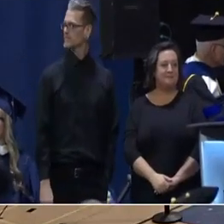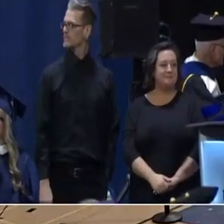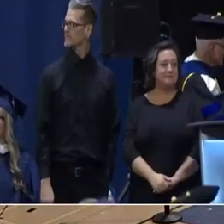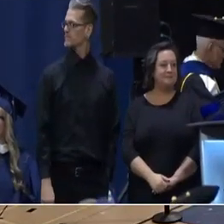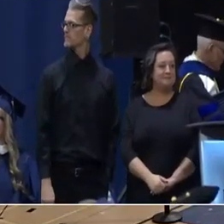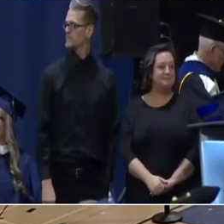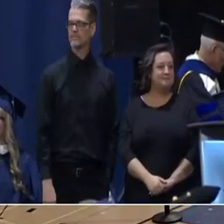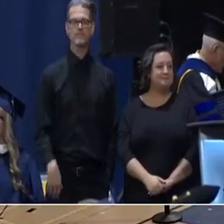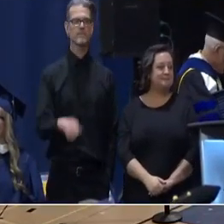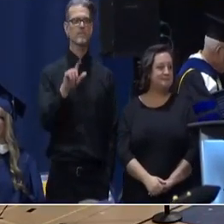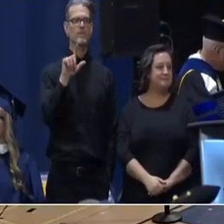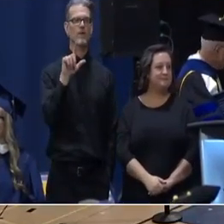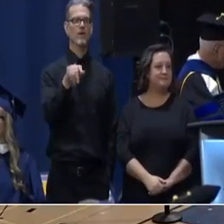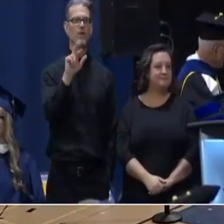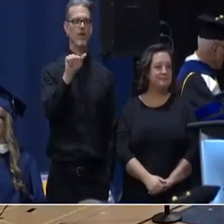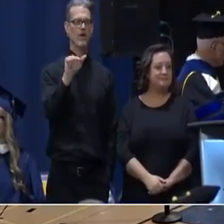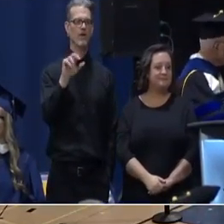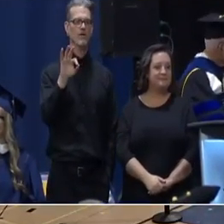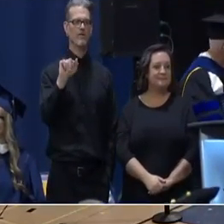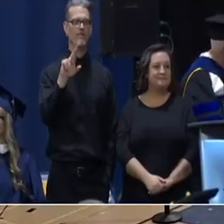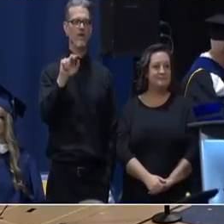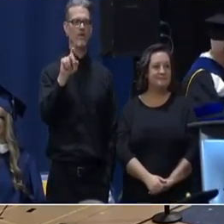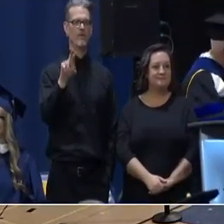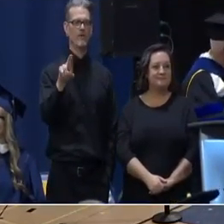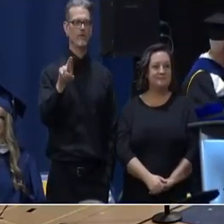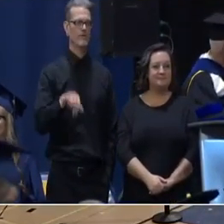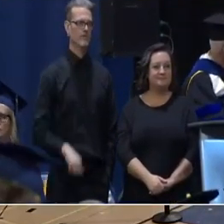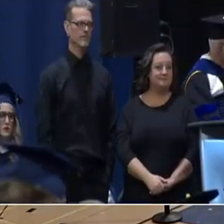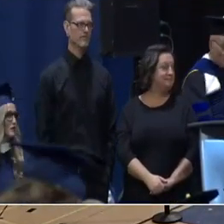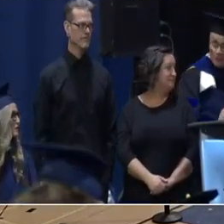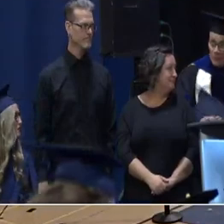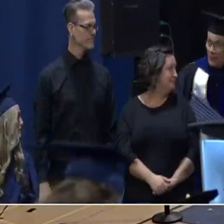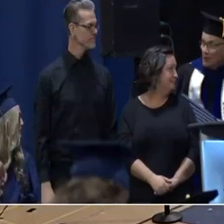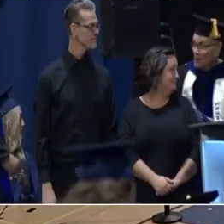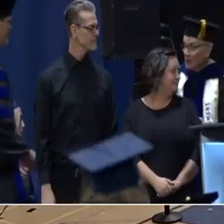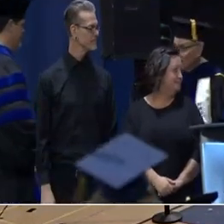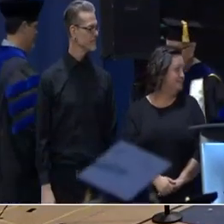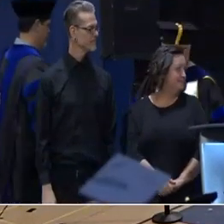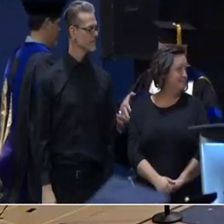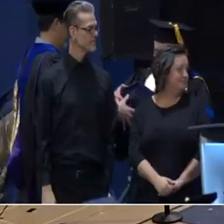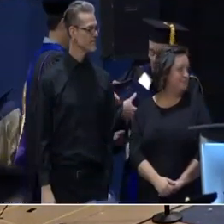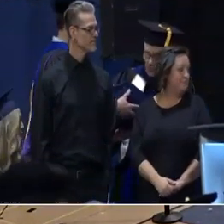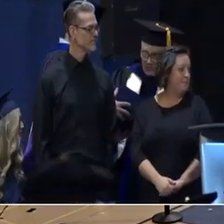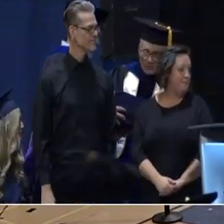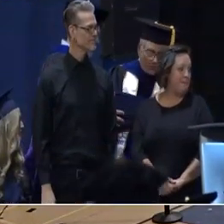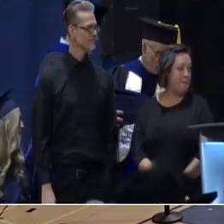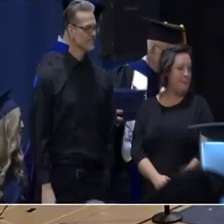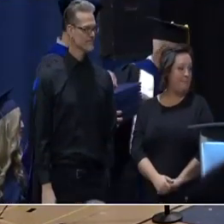Laura Farber.